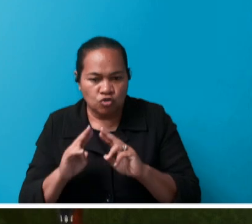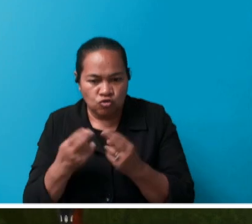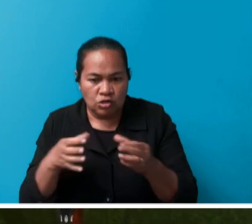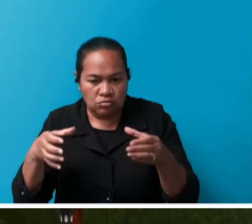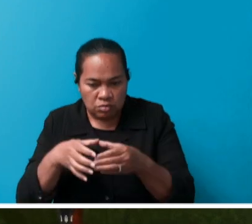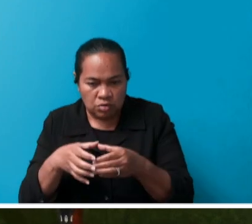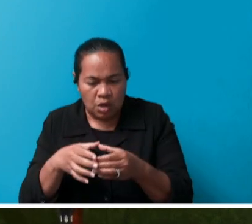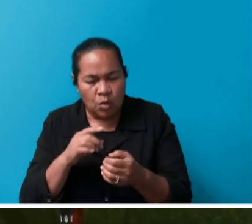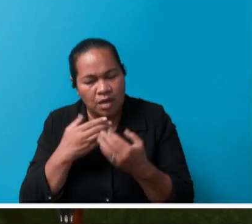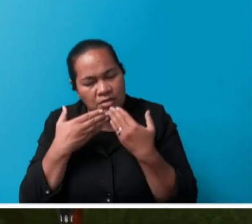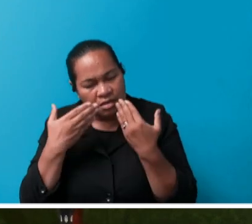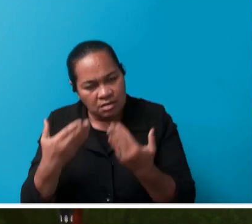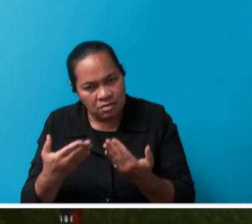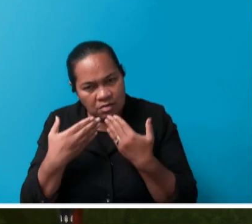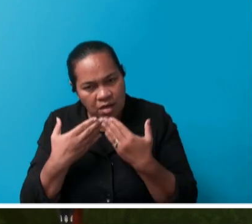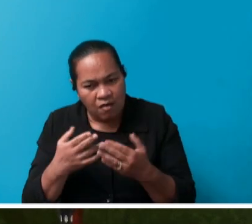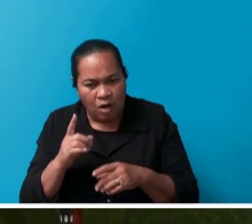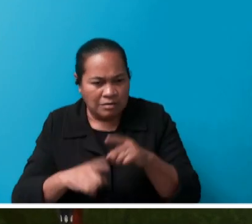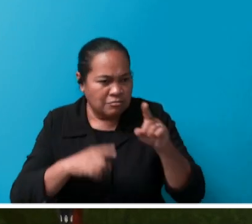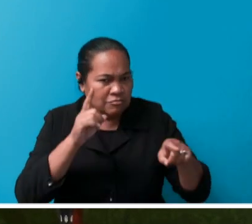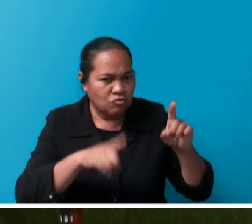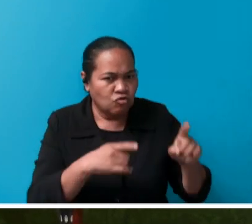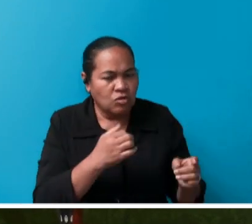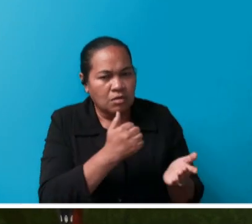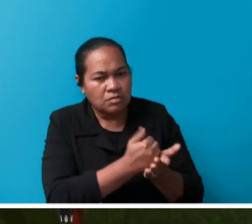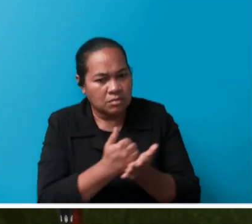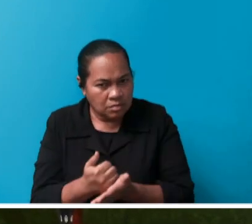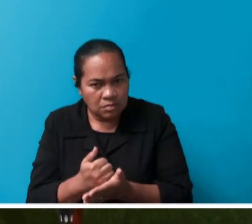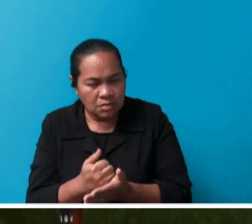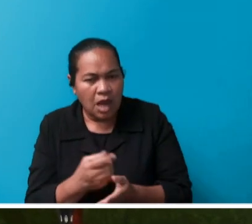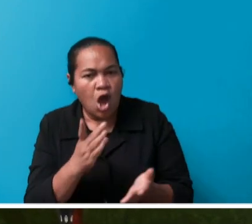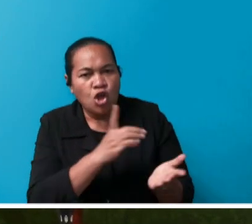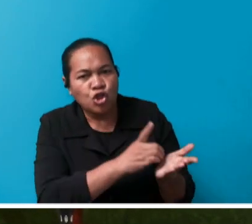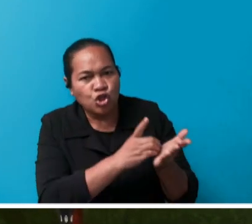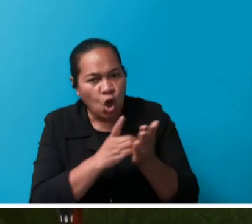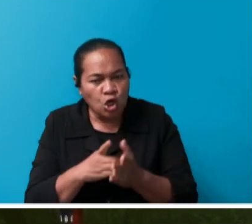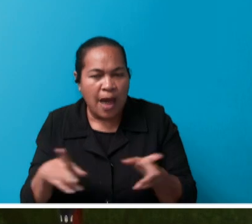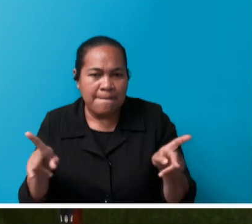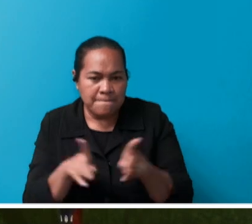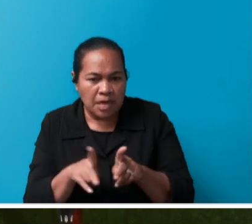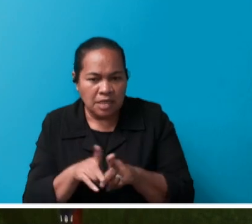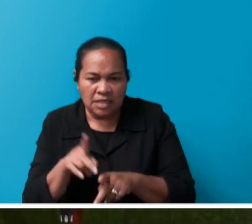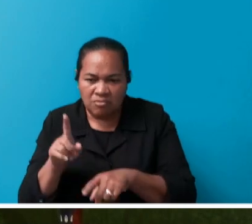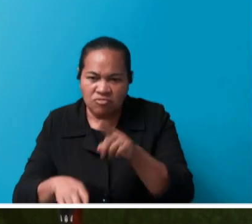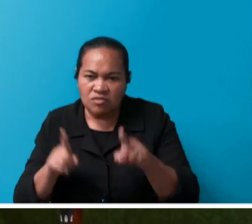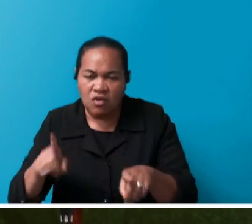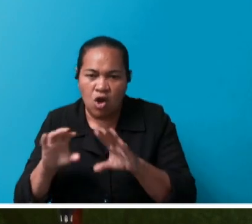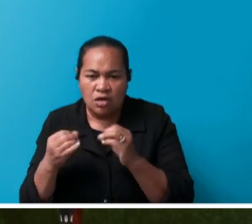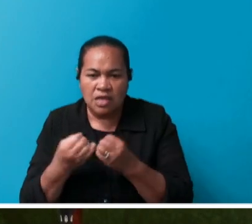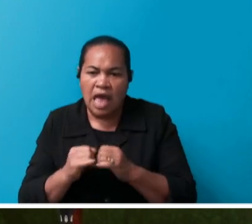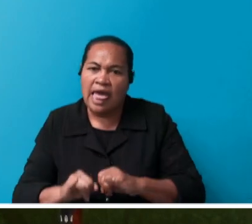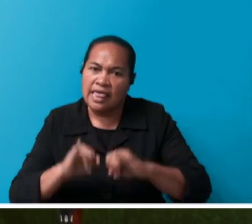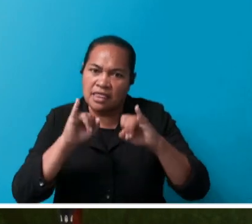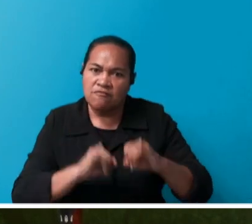grateful for our multitude of donors, partners, volunteers, friends, and patriotic organizations and individuals